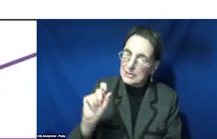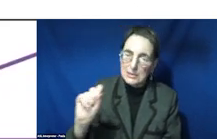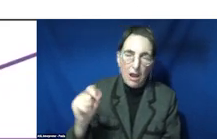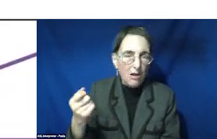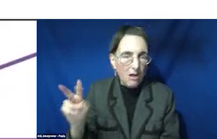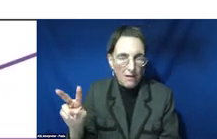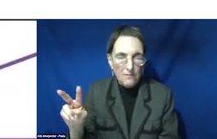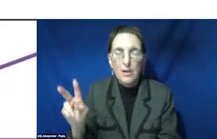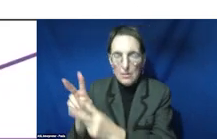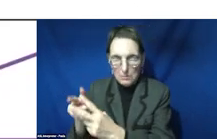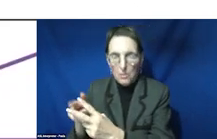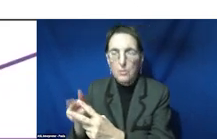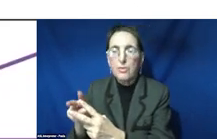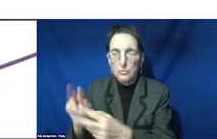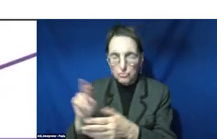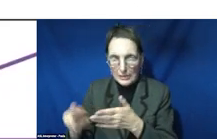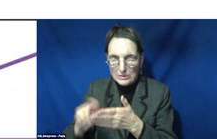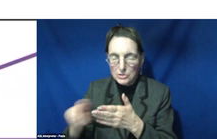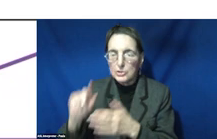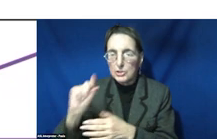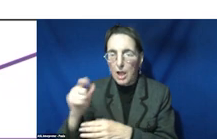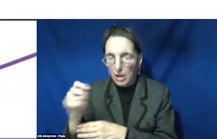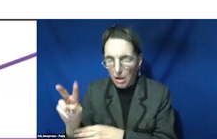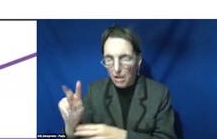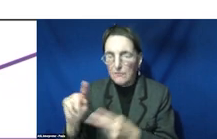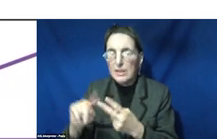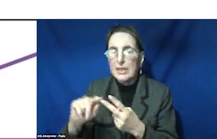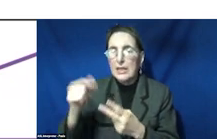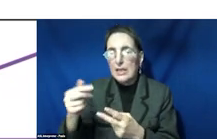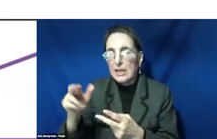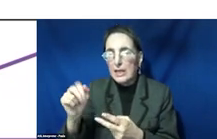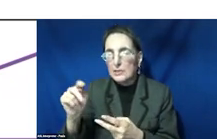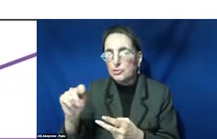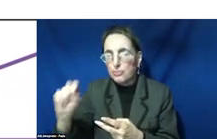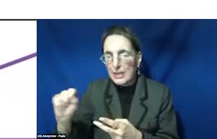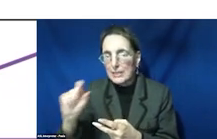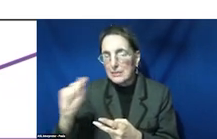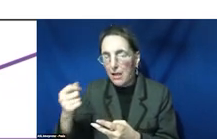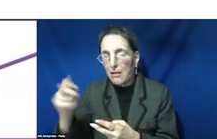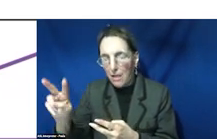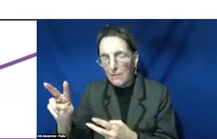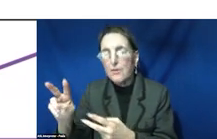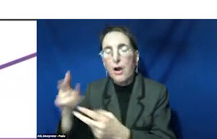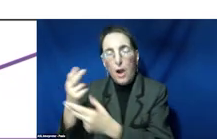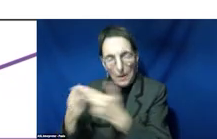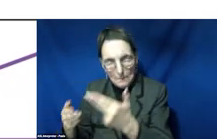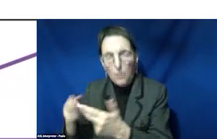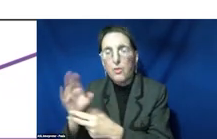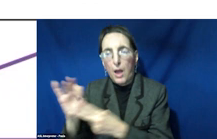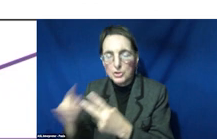some important dates for us, just to make you aware of so that you're not